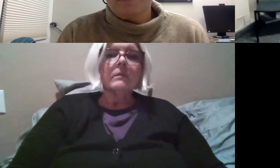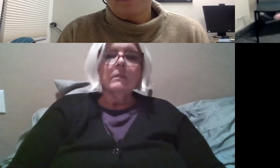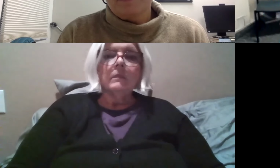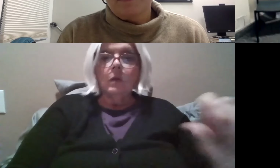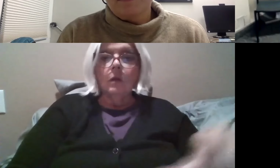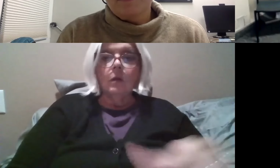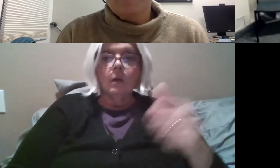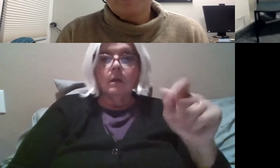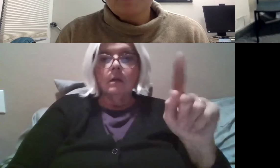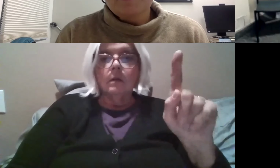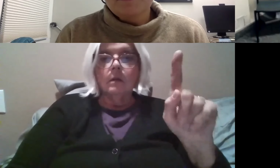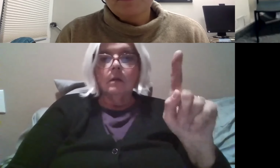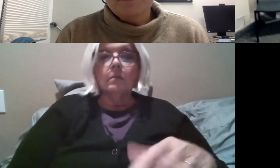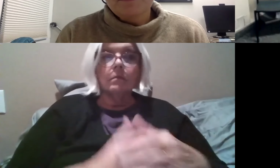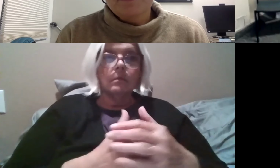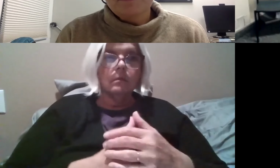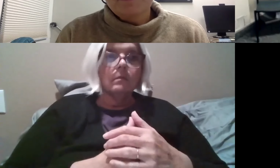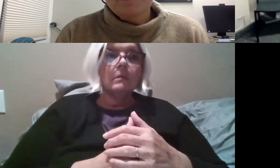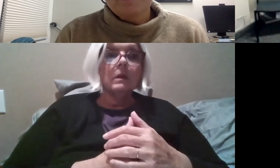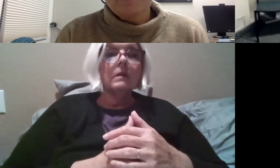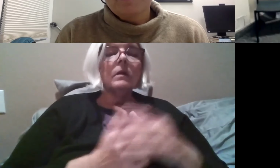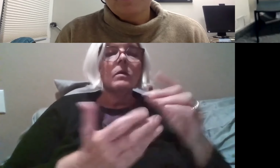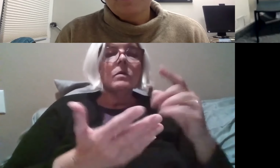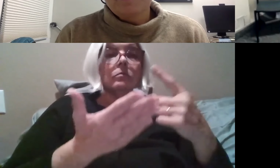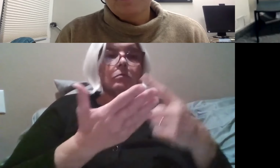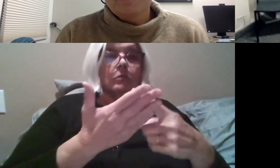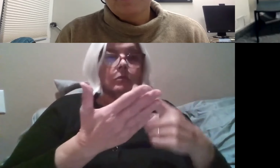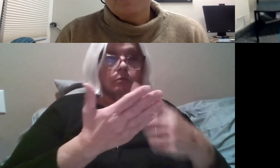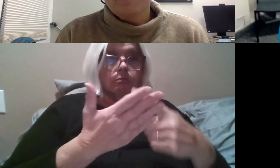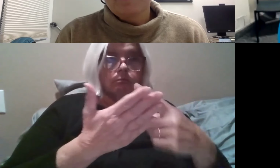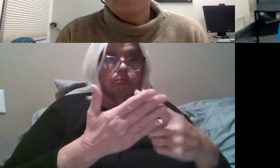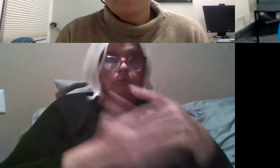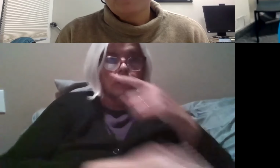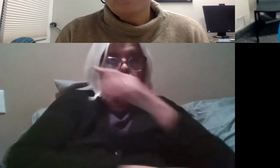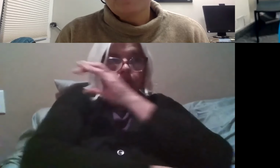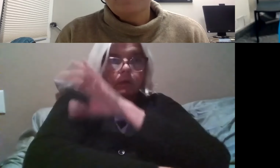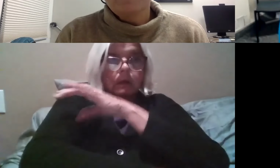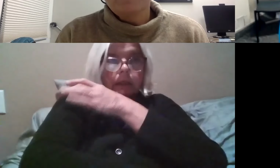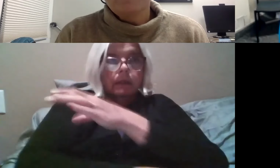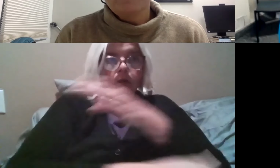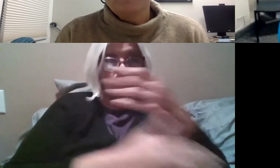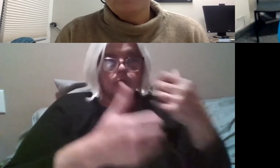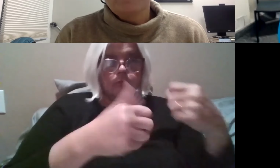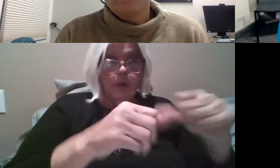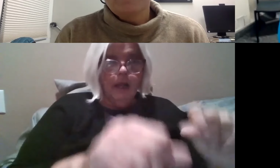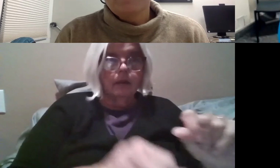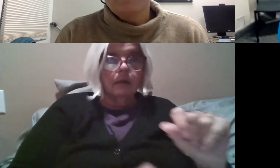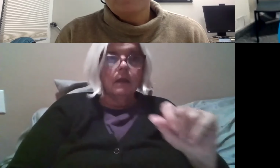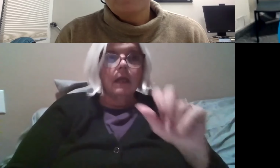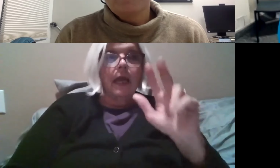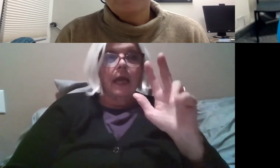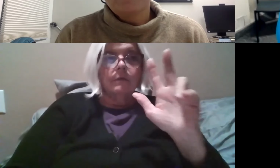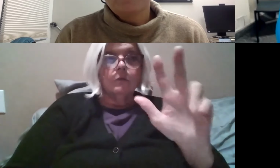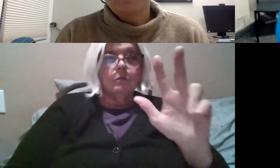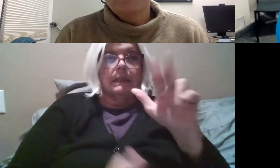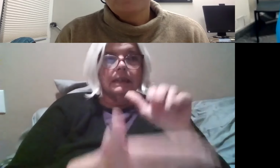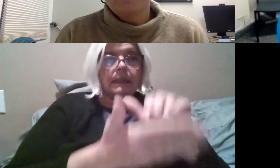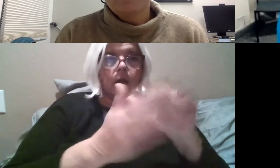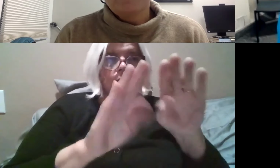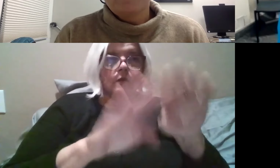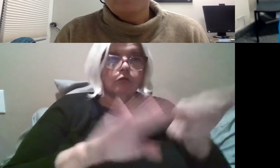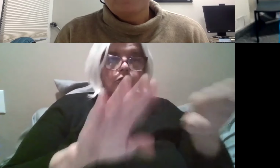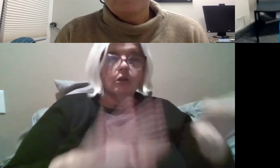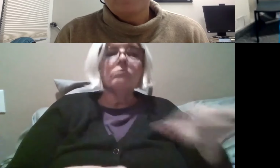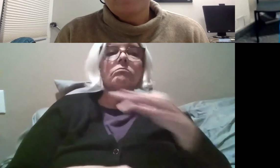Here's another good question. It actually talks about the clinical trial. So out of the 3,000 kids in the study, how many were African American? Are there